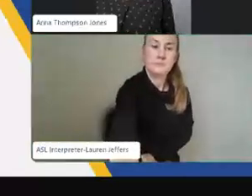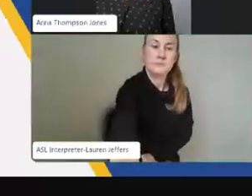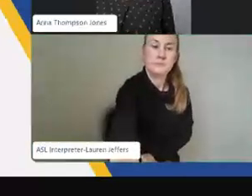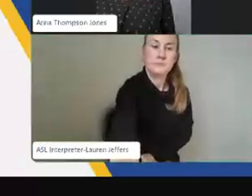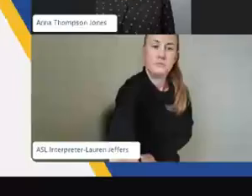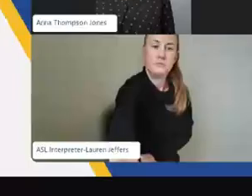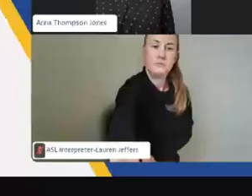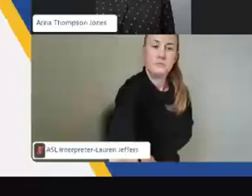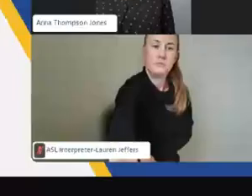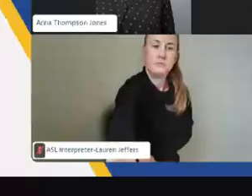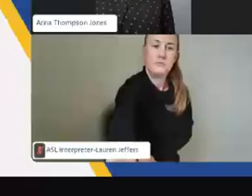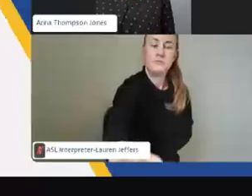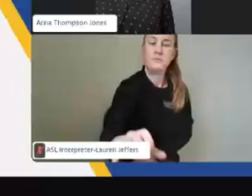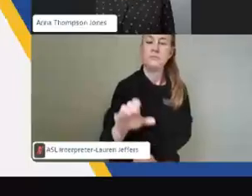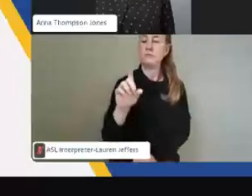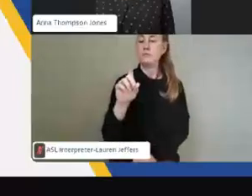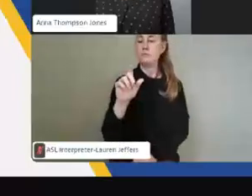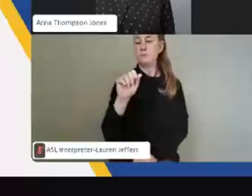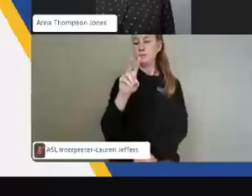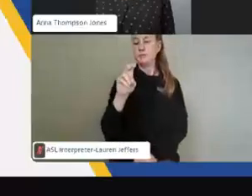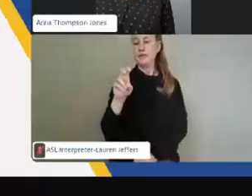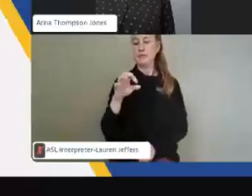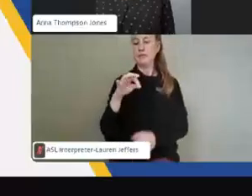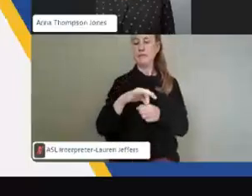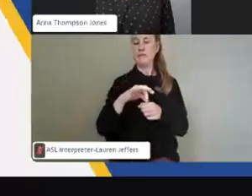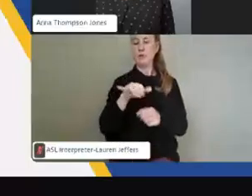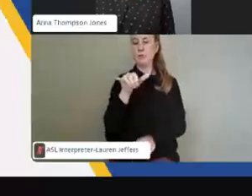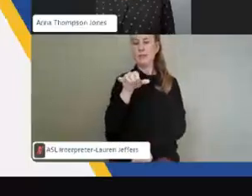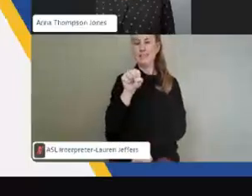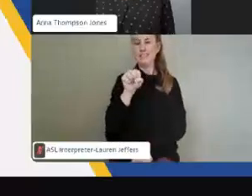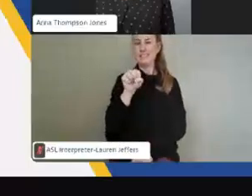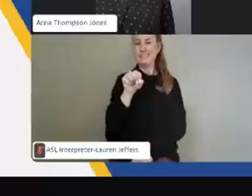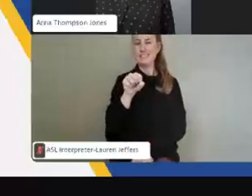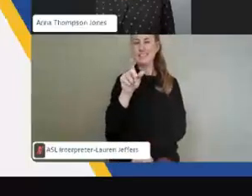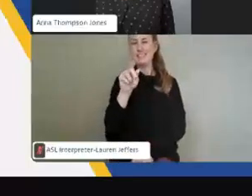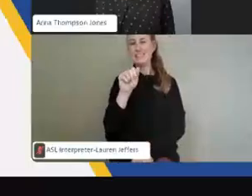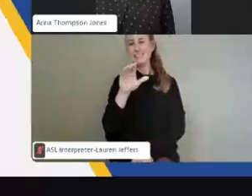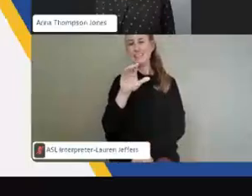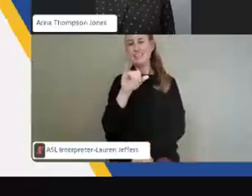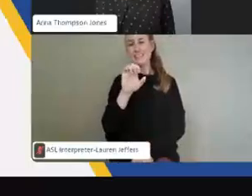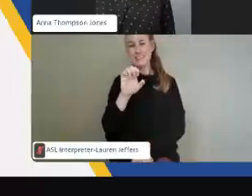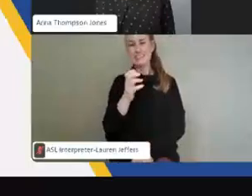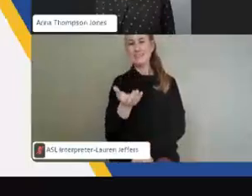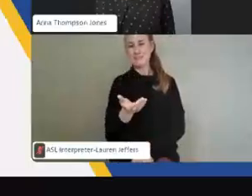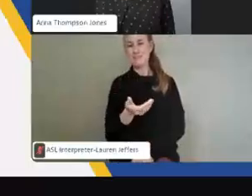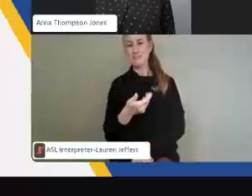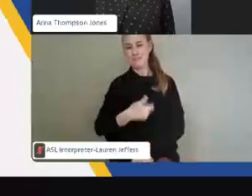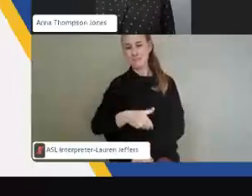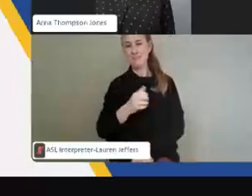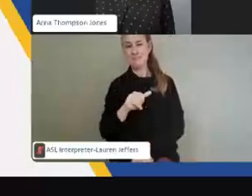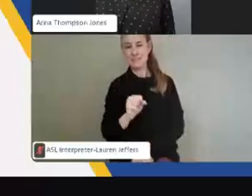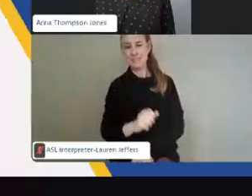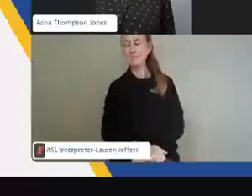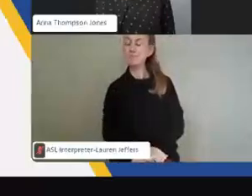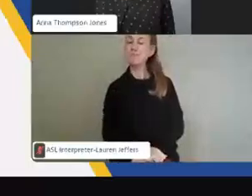Dave. This is Dave. I vote yes. Okay, and this is Casey. I vote yes as well. All